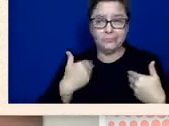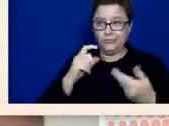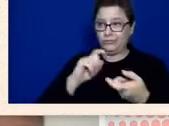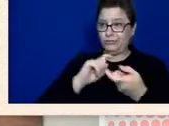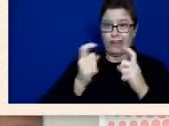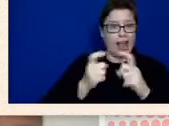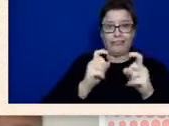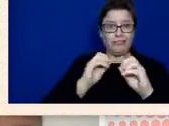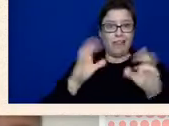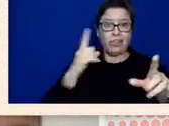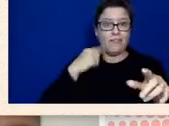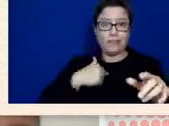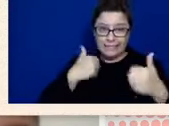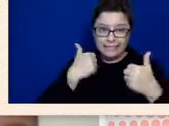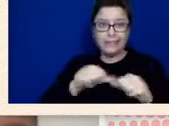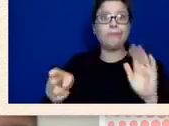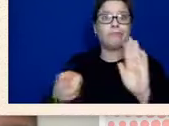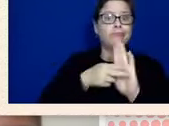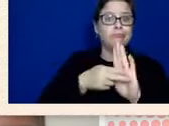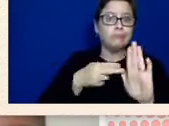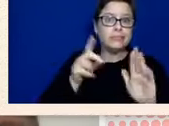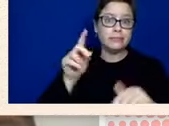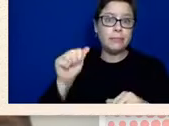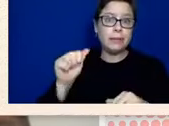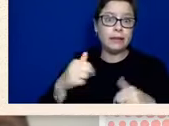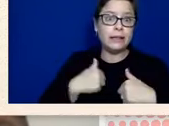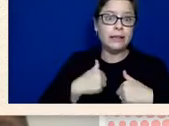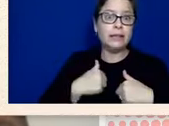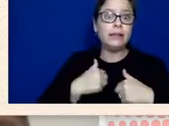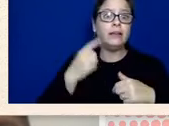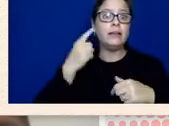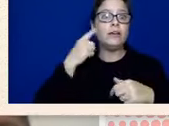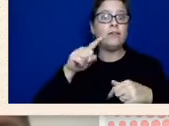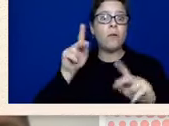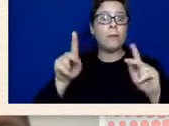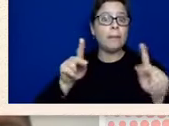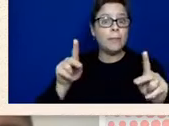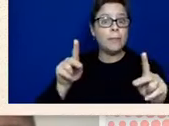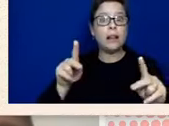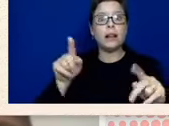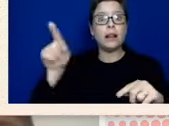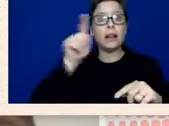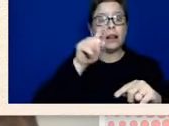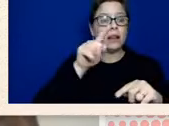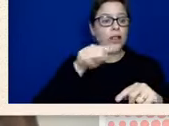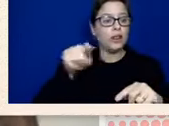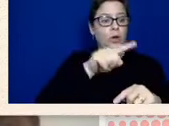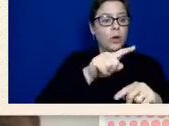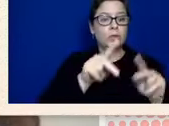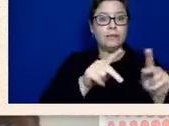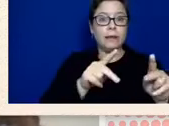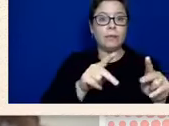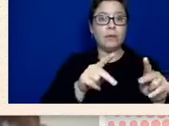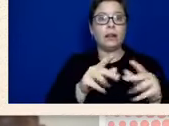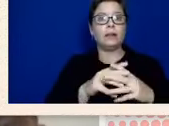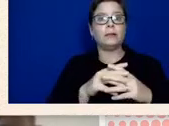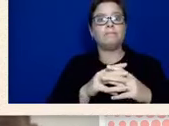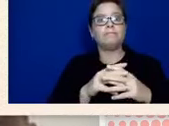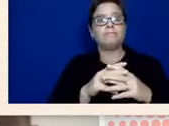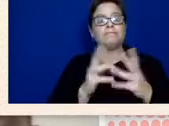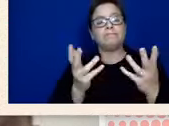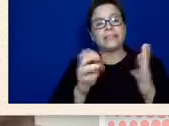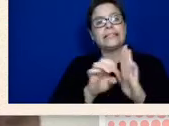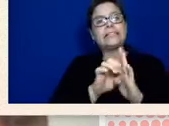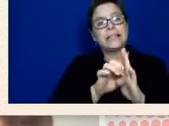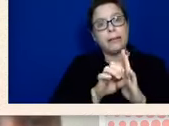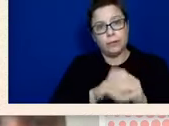so, for anybody, especially this is for people. I'm just gonna say, this is a question for